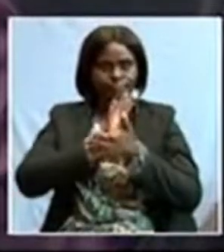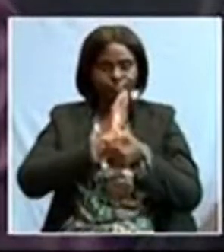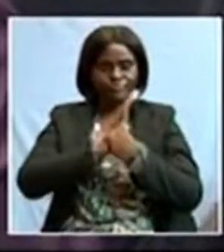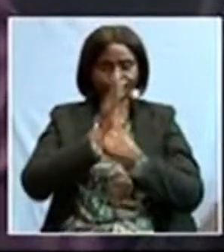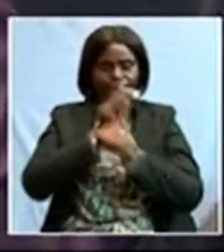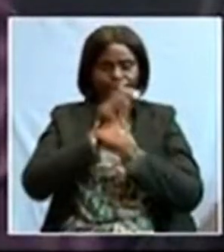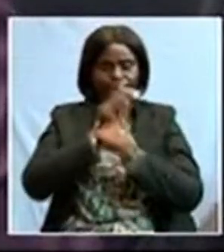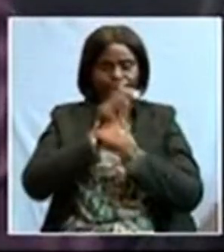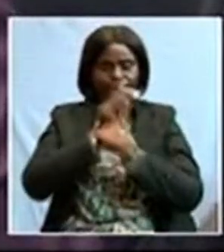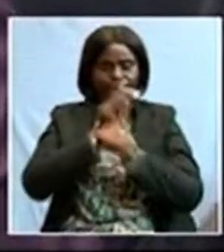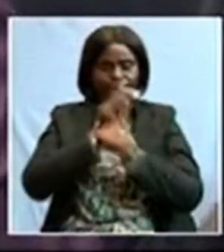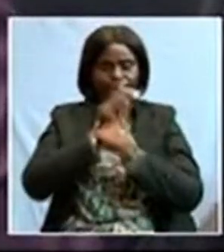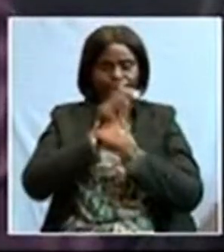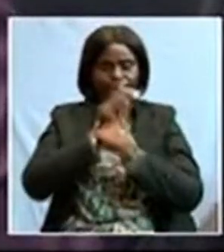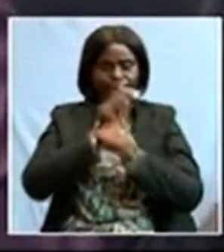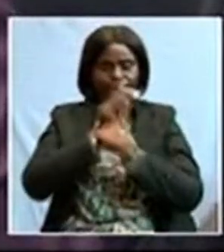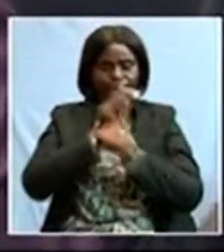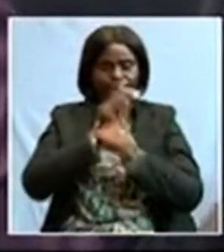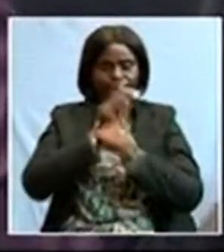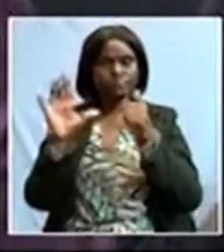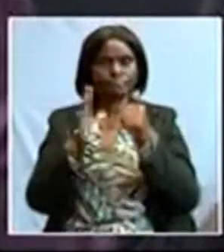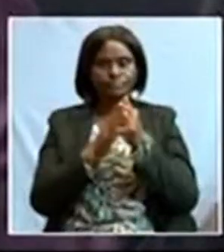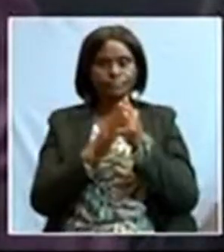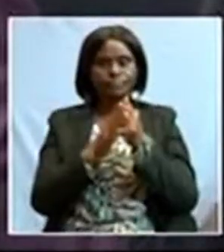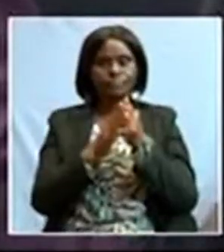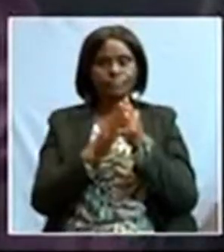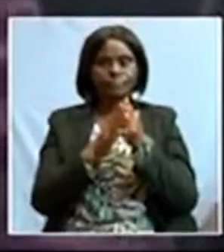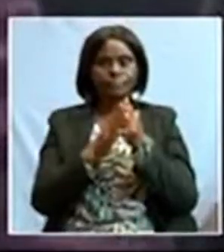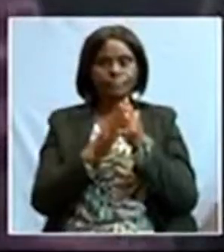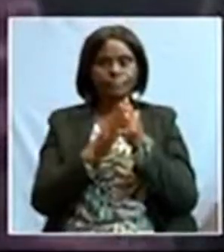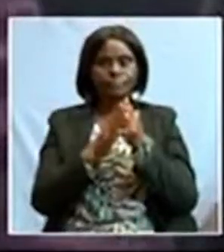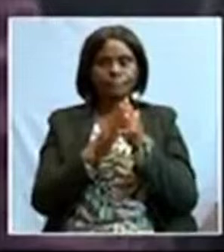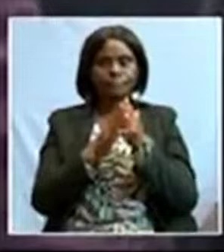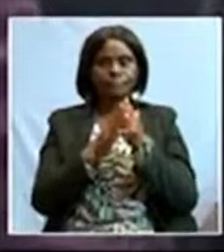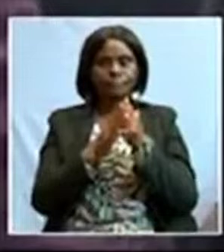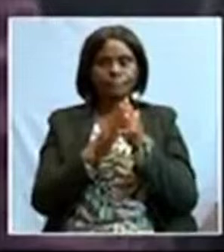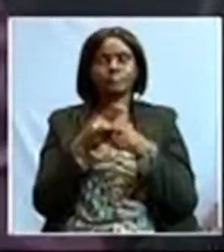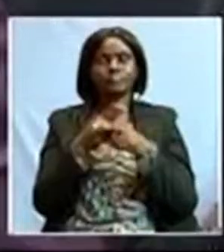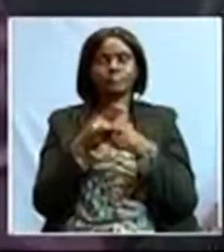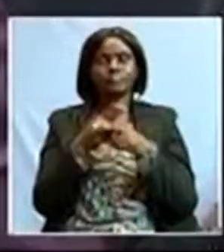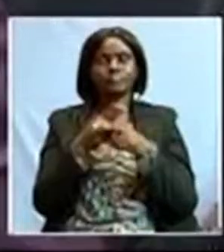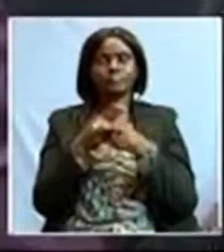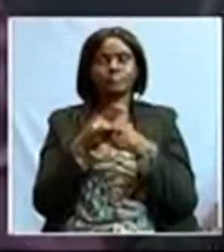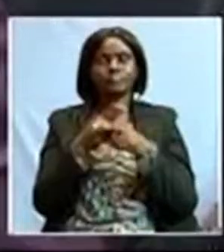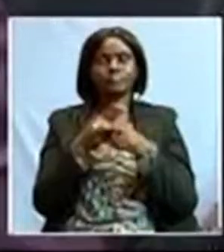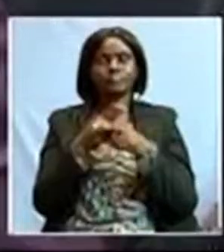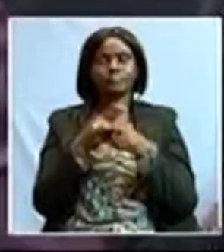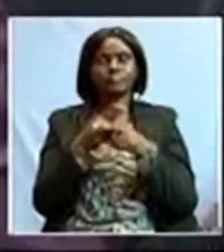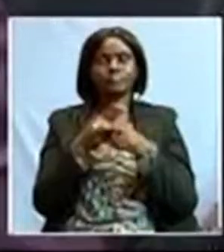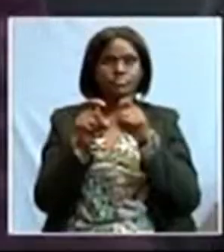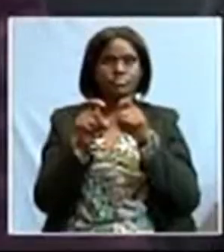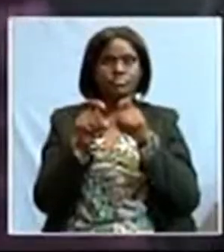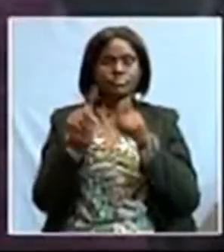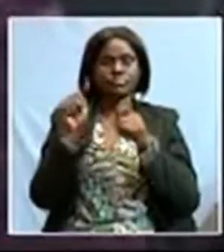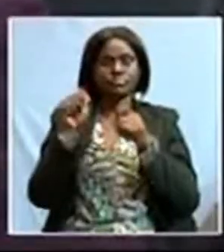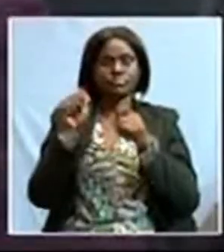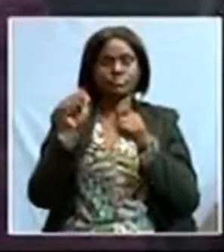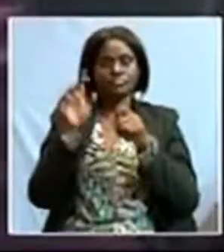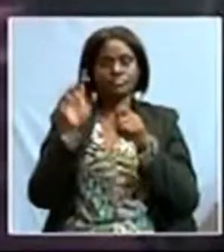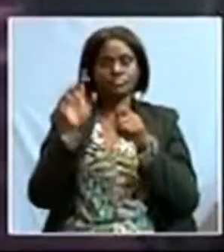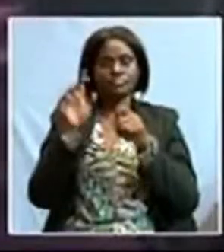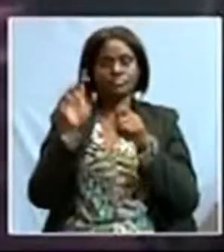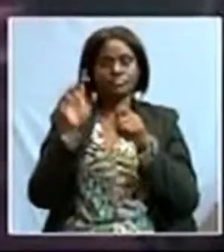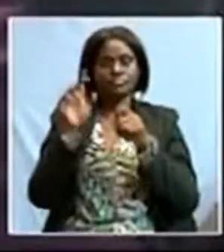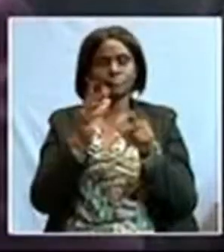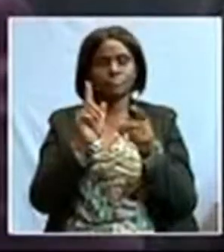back for your new question. Okay. My short follow-up question on the same. When the TC was responding to